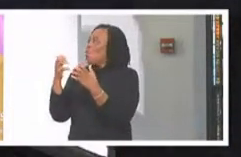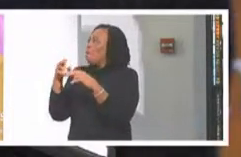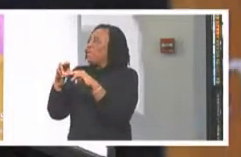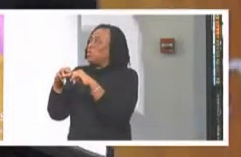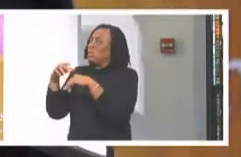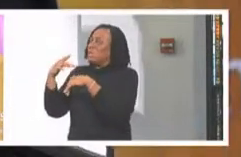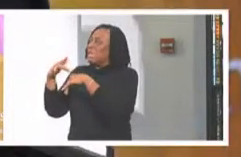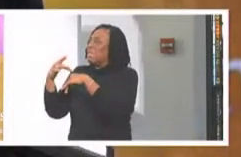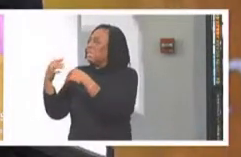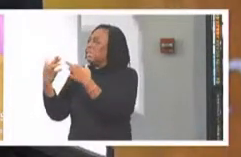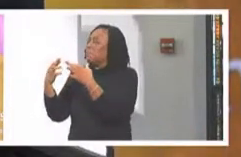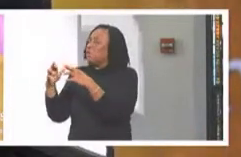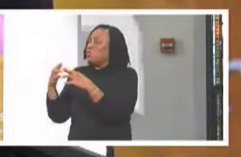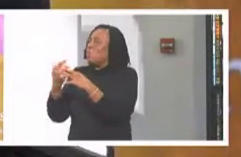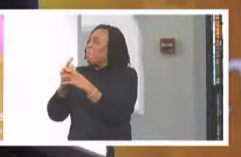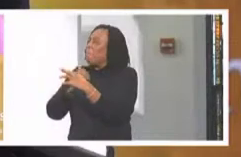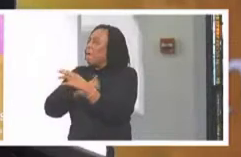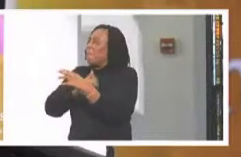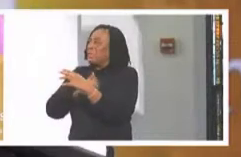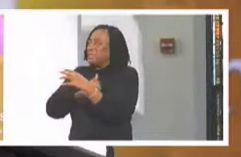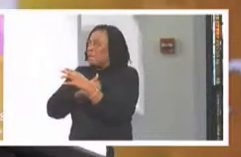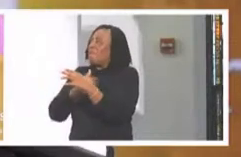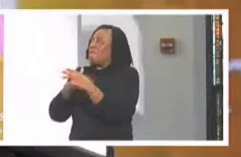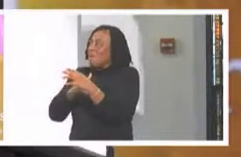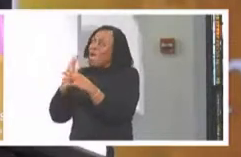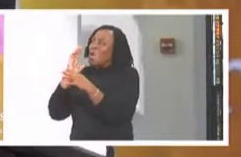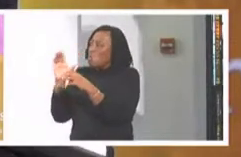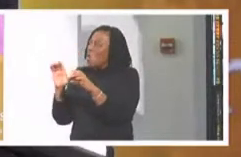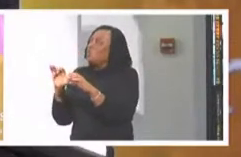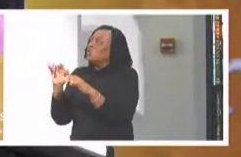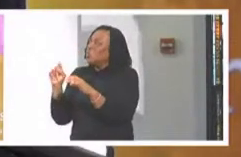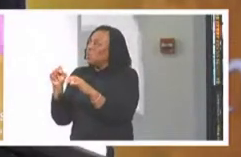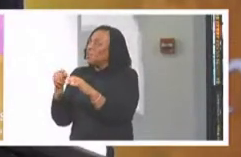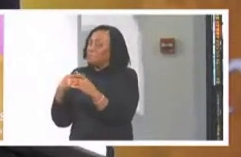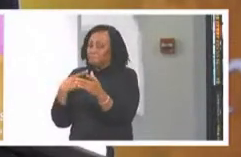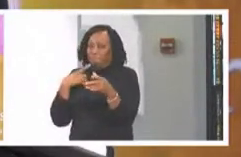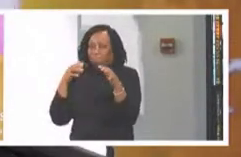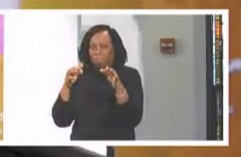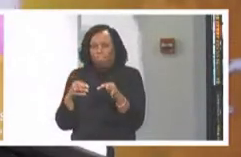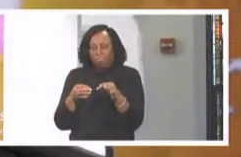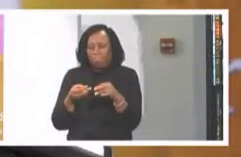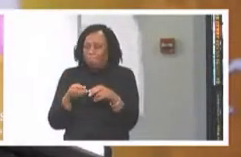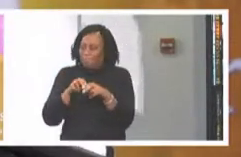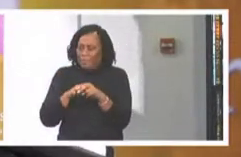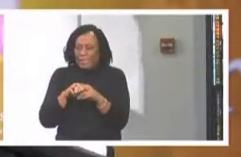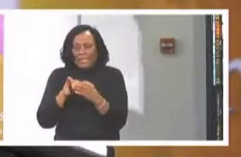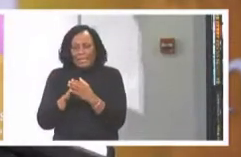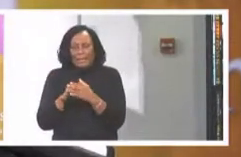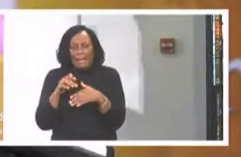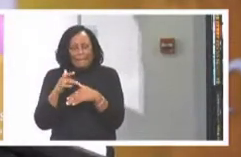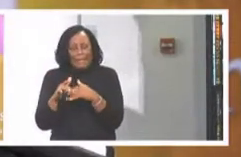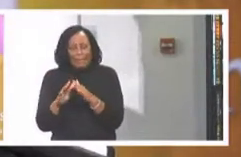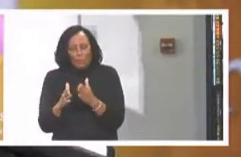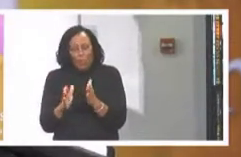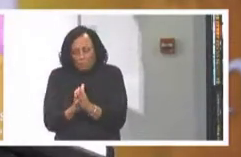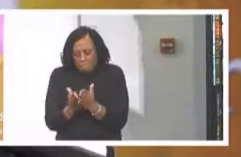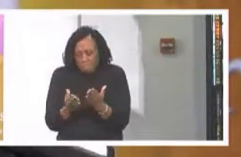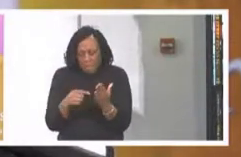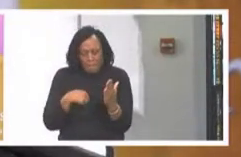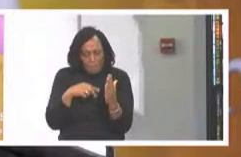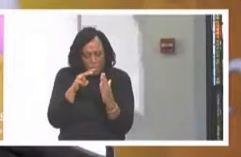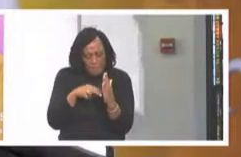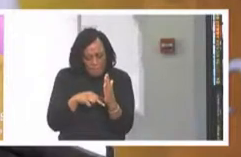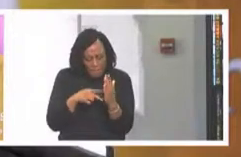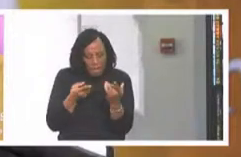opened up my Bible and said, I'm going to sit here and read scripture because it was already into chapel time. As soon as I opened up that Bible, four